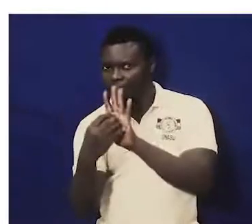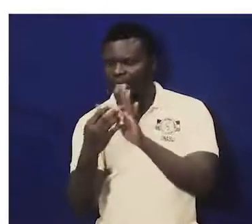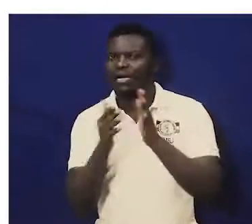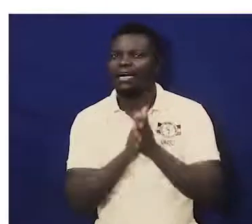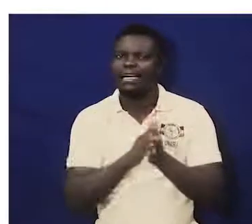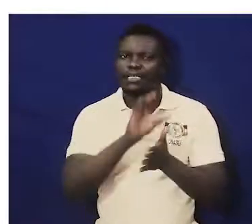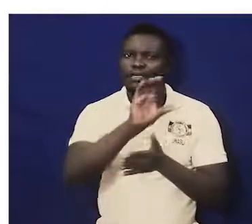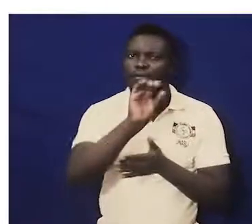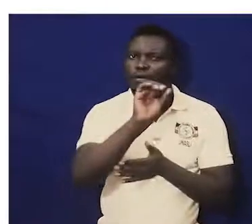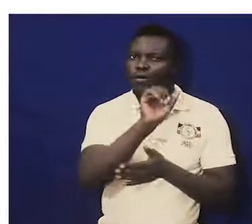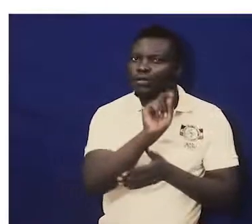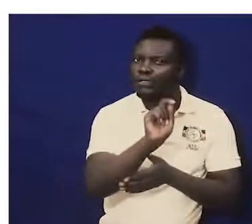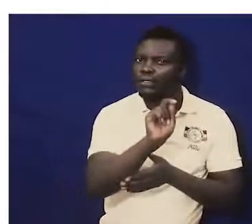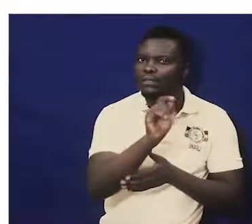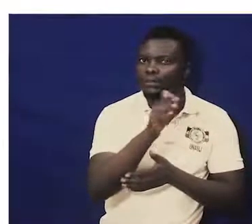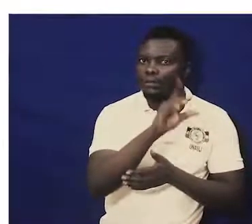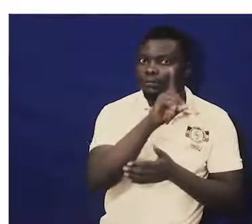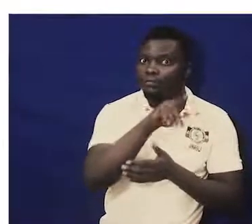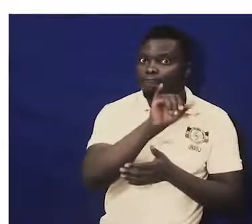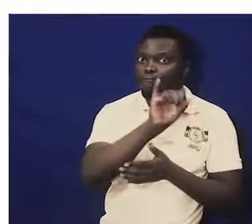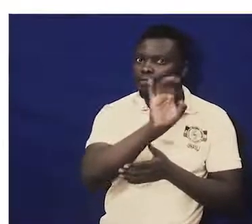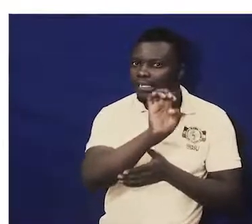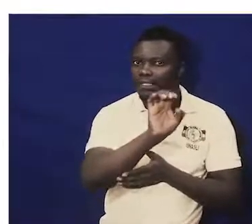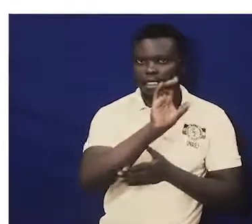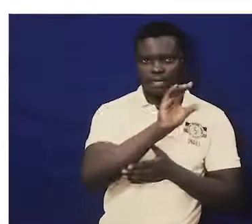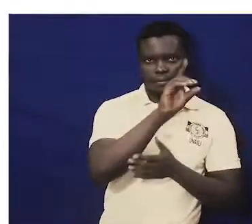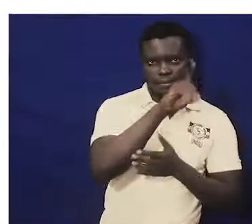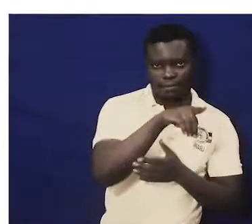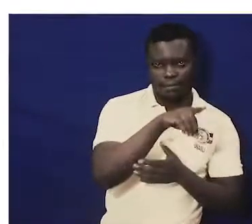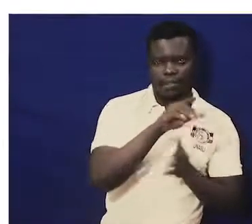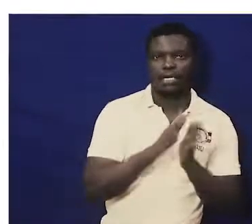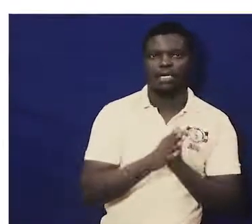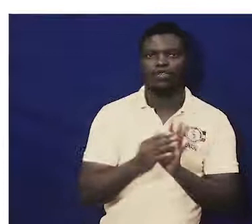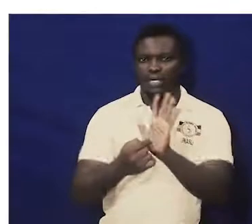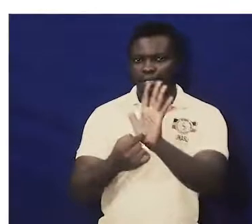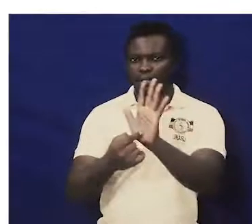through for you. A shopkeeper